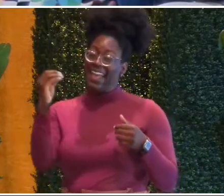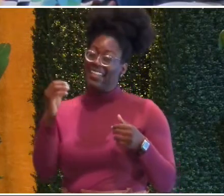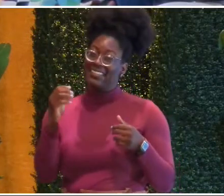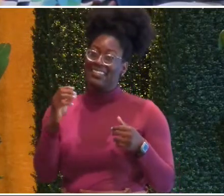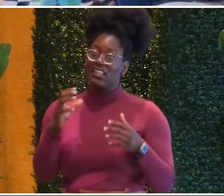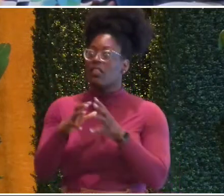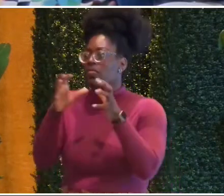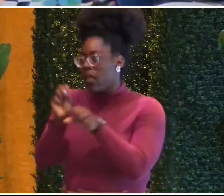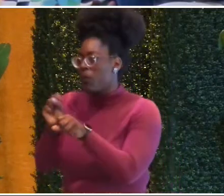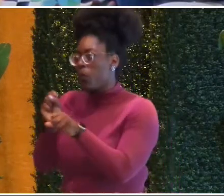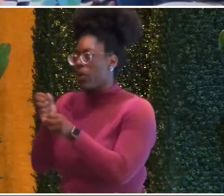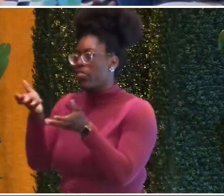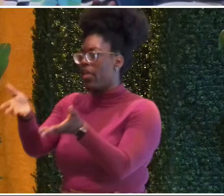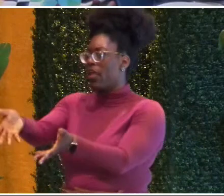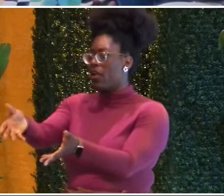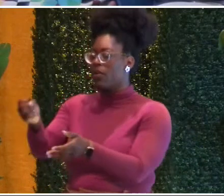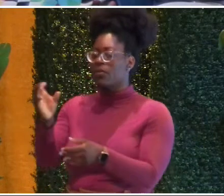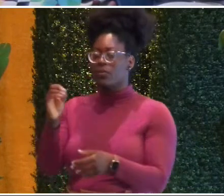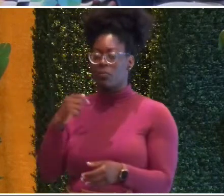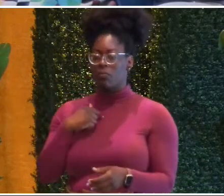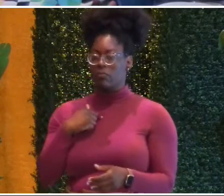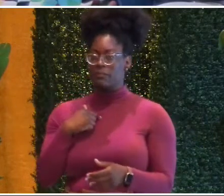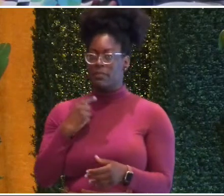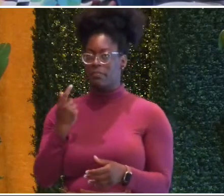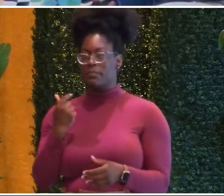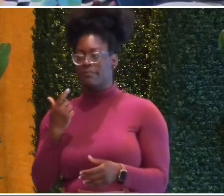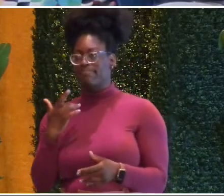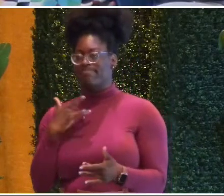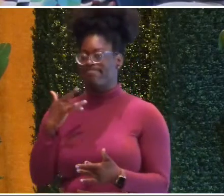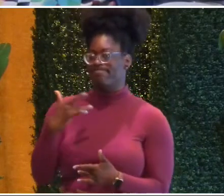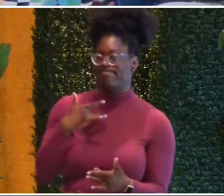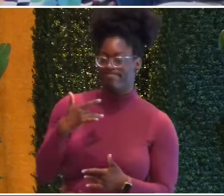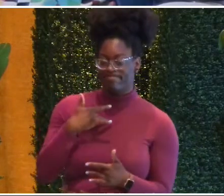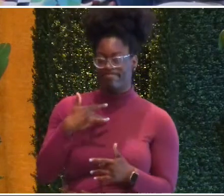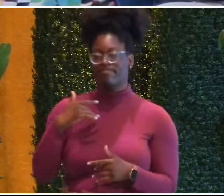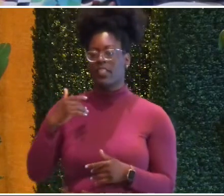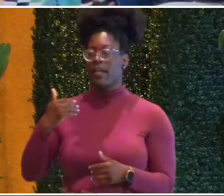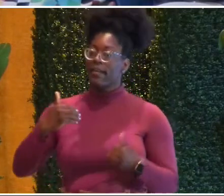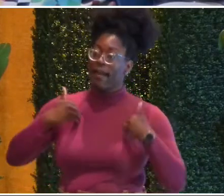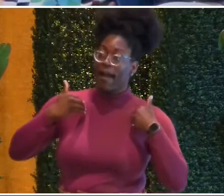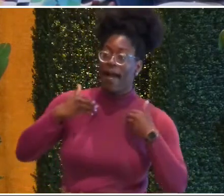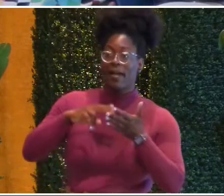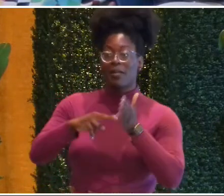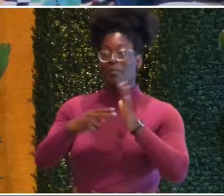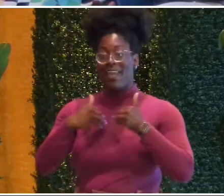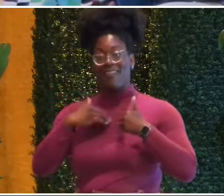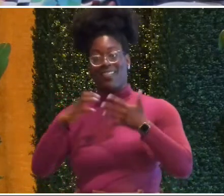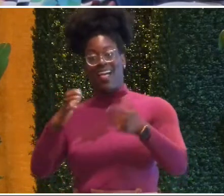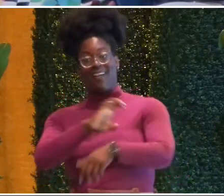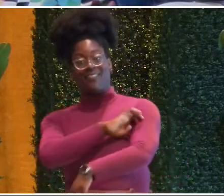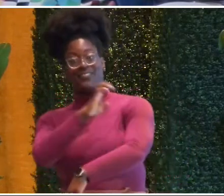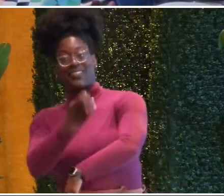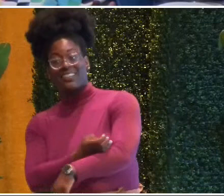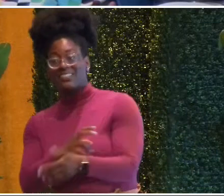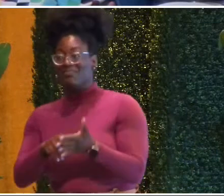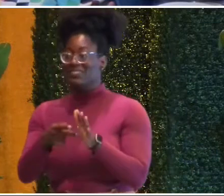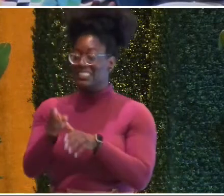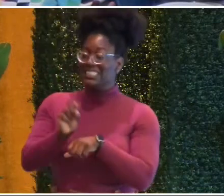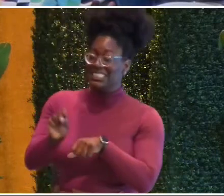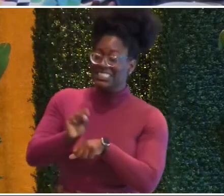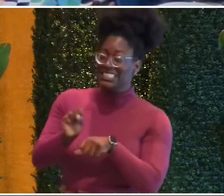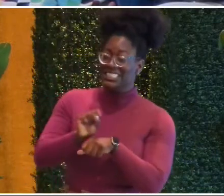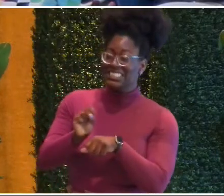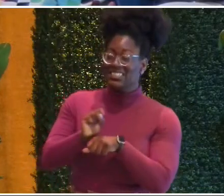And so what I hope for you all is that you take time for restorative moments amongst each other, and that you are giving space